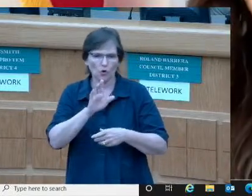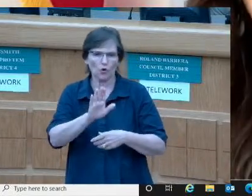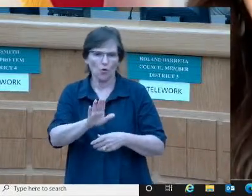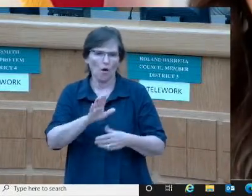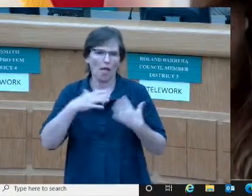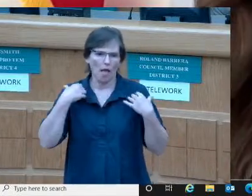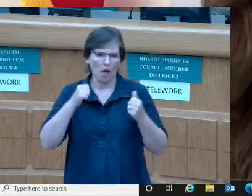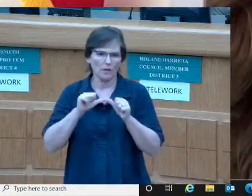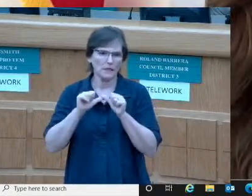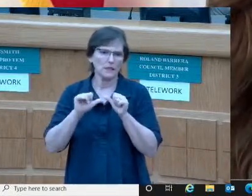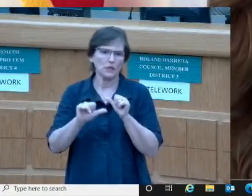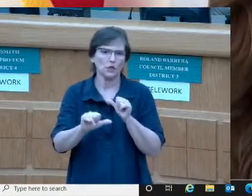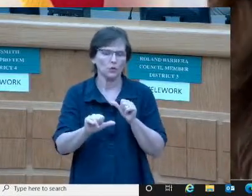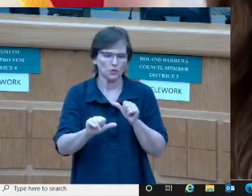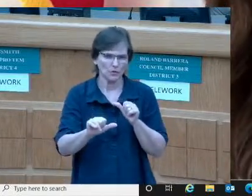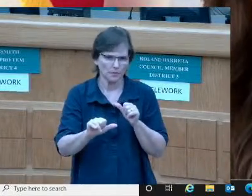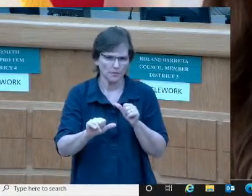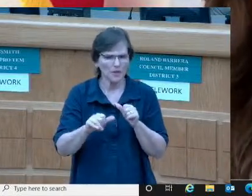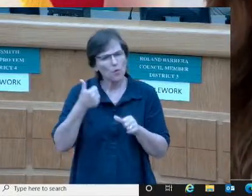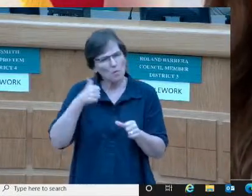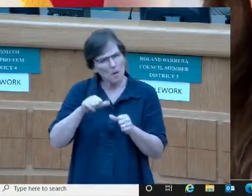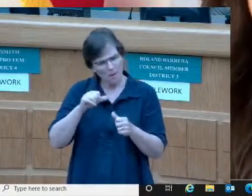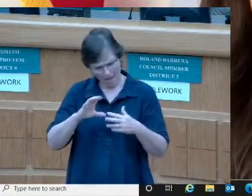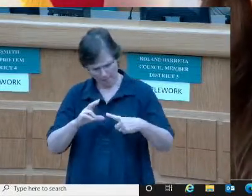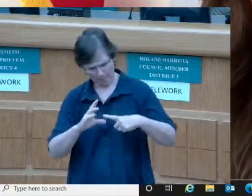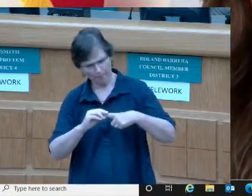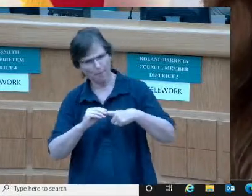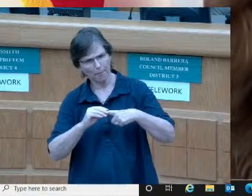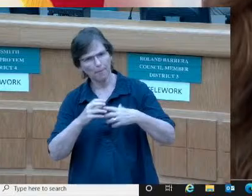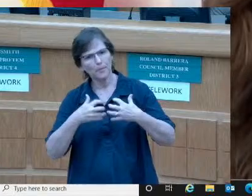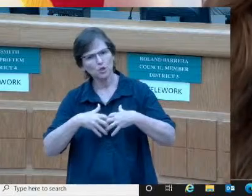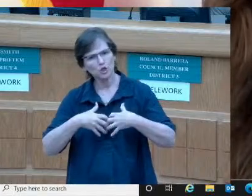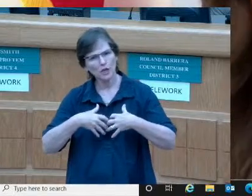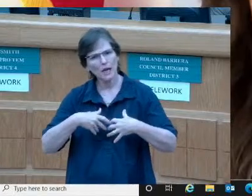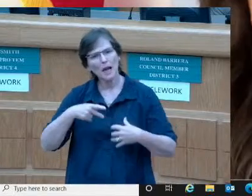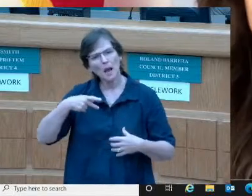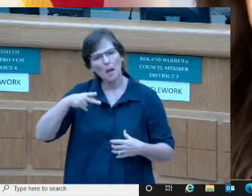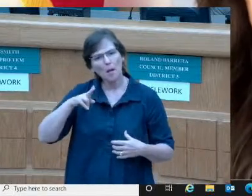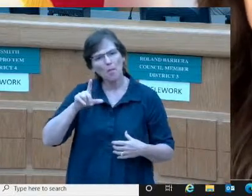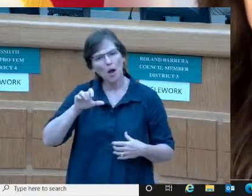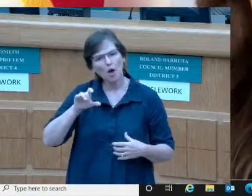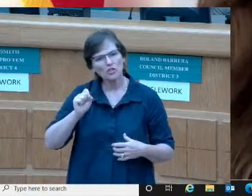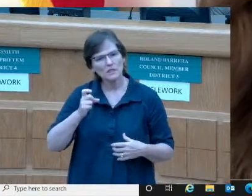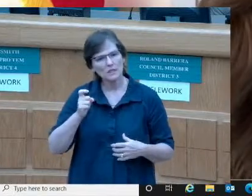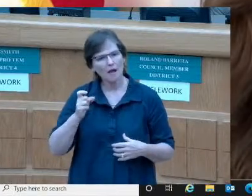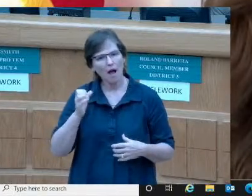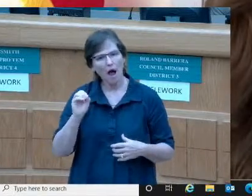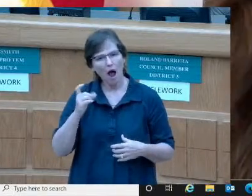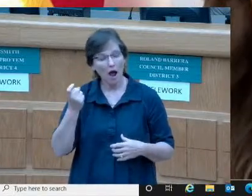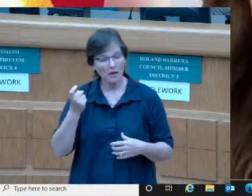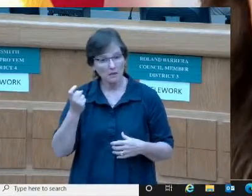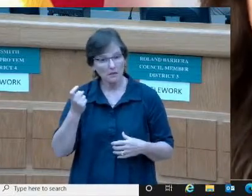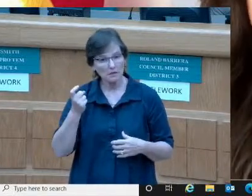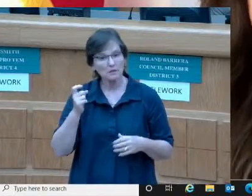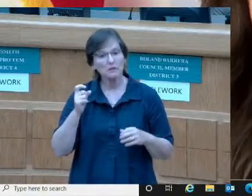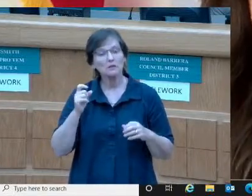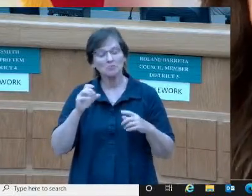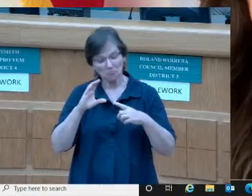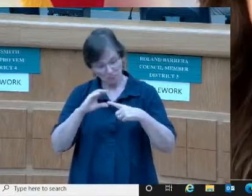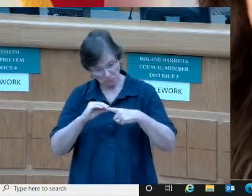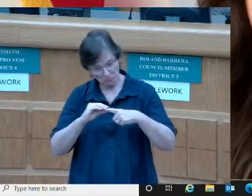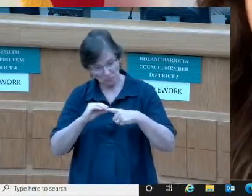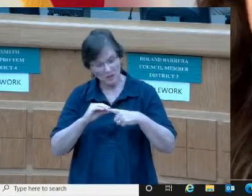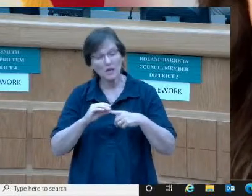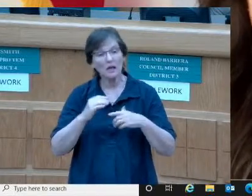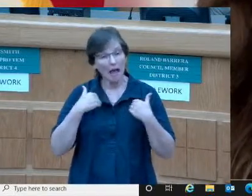your finger was described today, we'll be able to teach you how to monitor your health so you can spot the signs